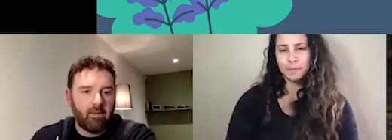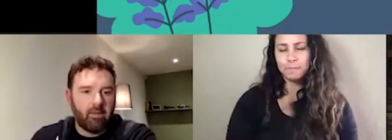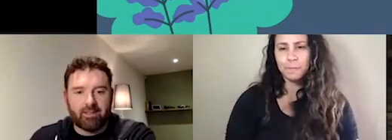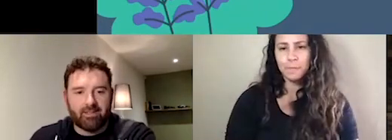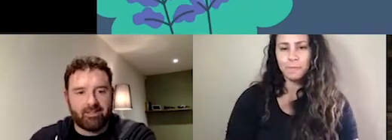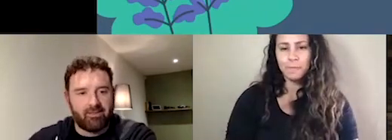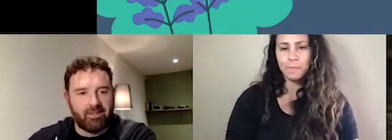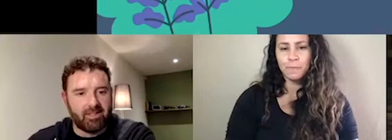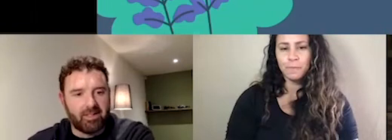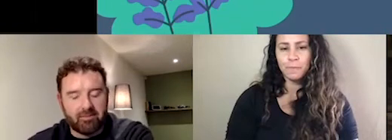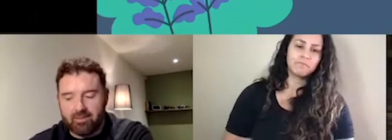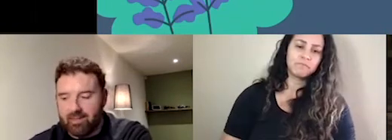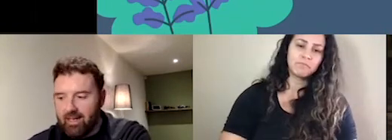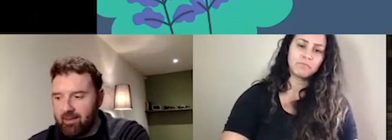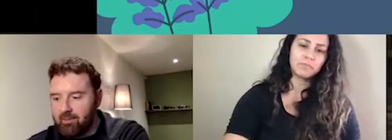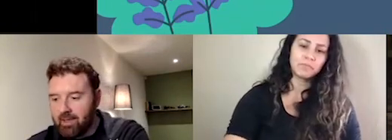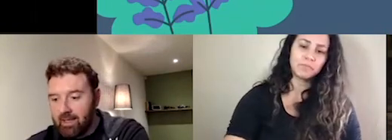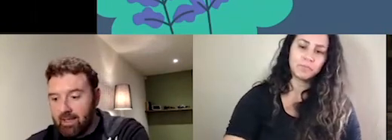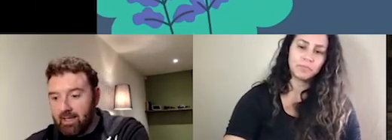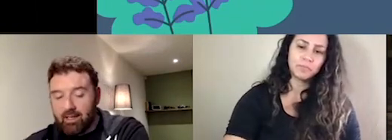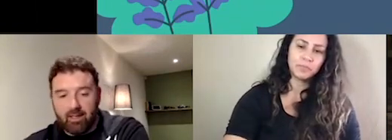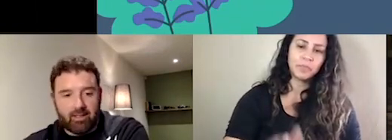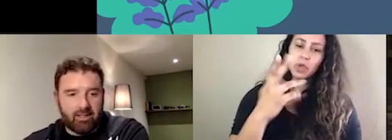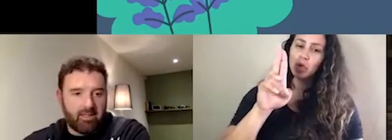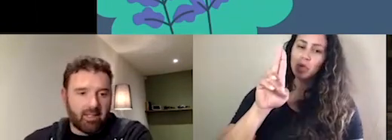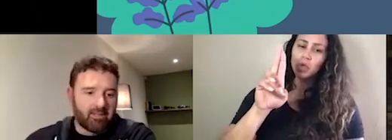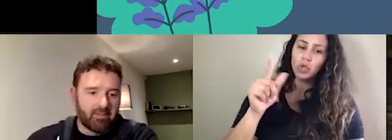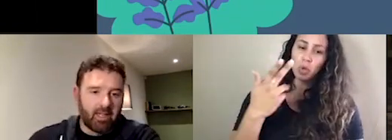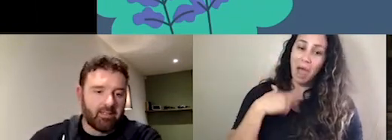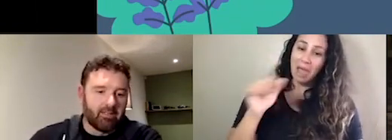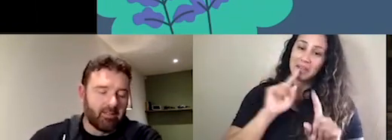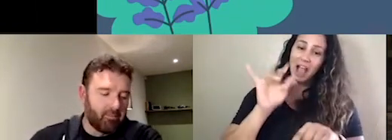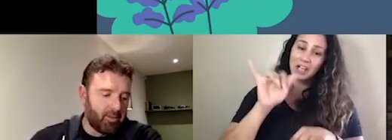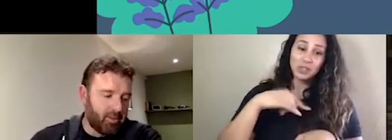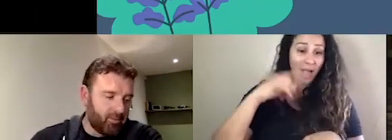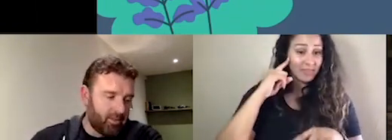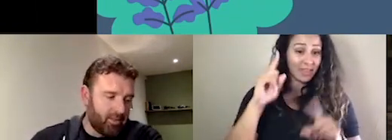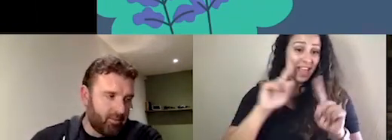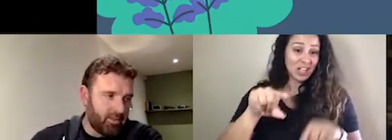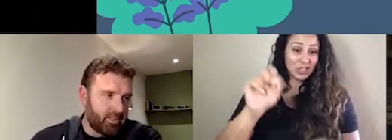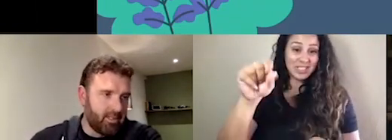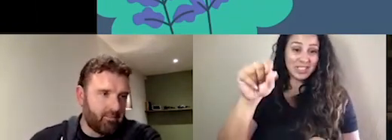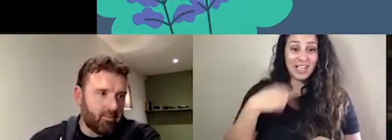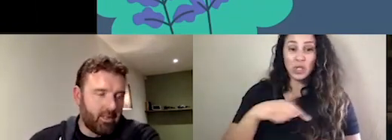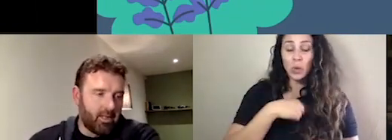Yeah, I can definitely take that one. Yeah, I think the answer is yes. You can. We